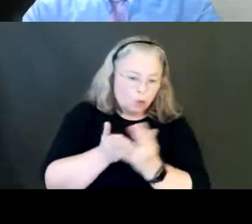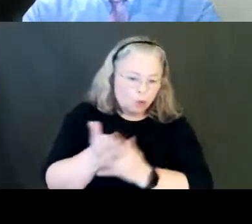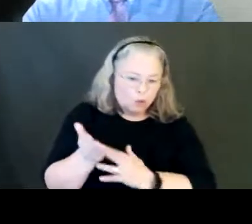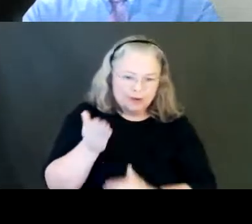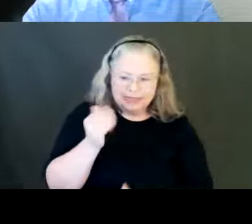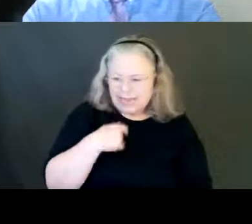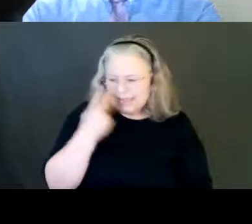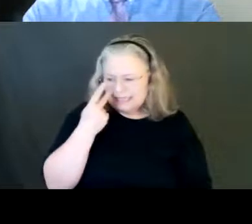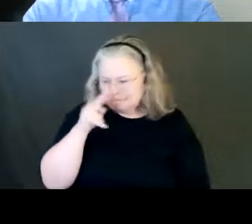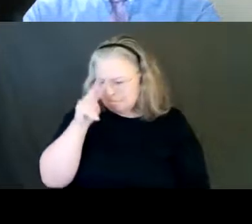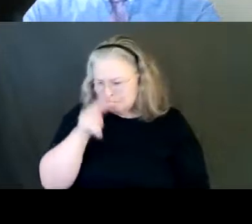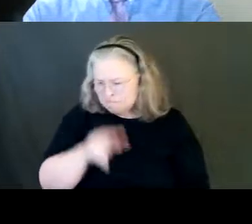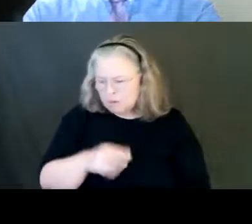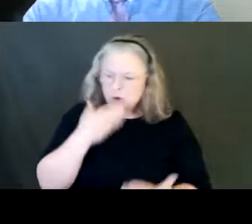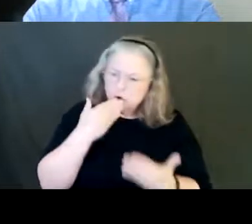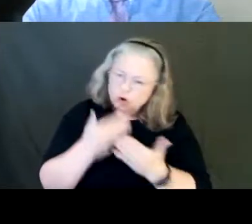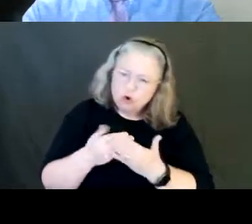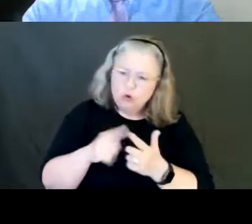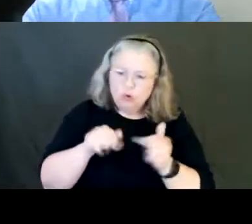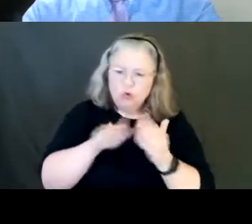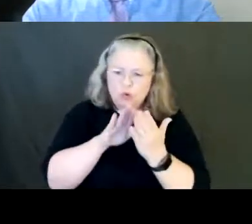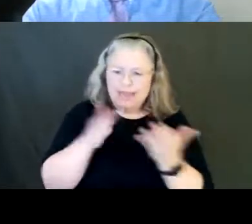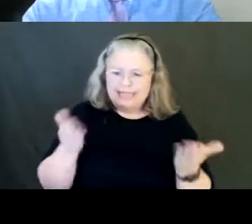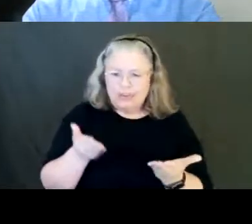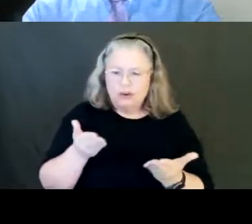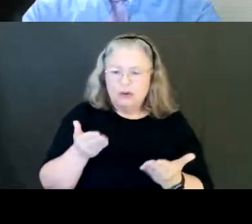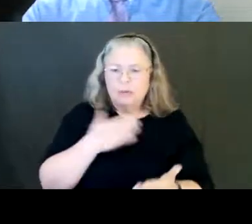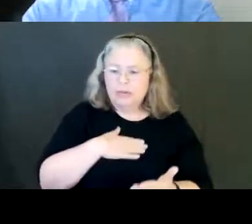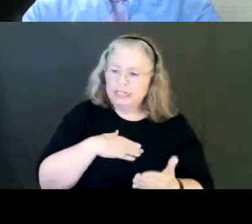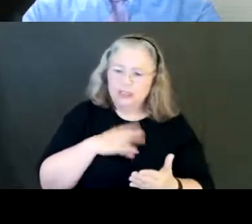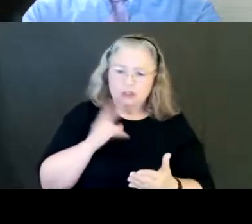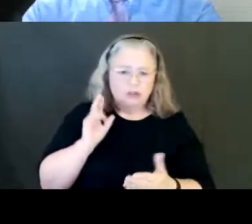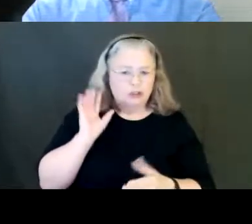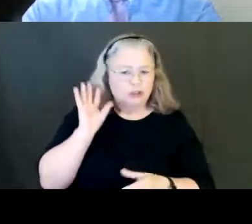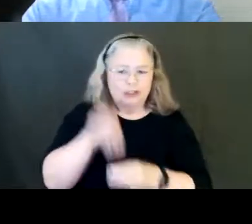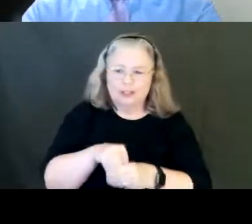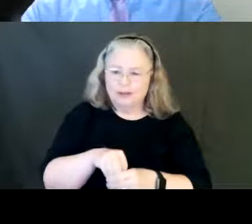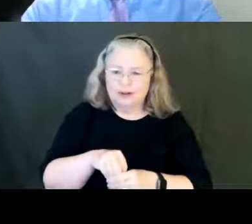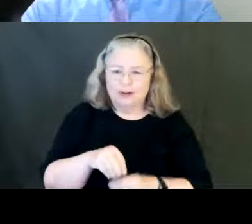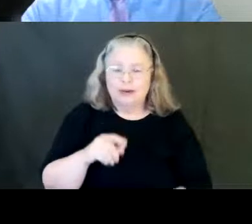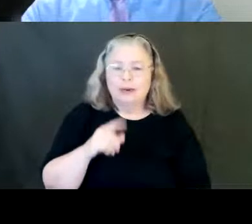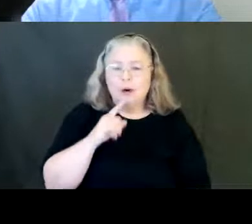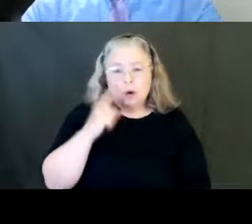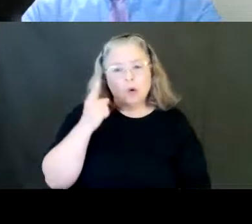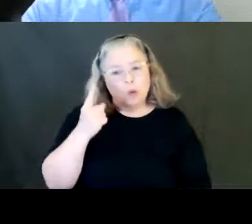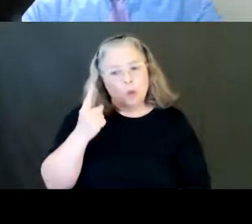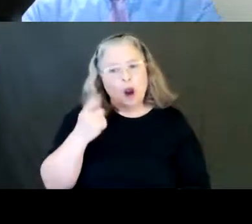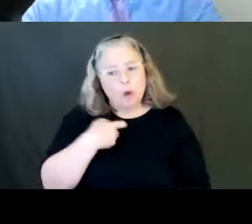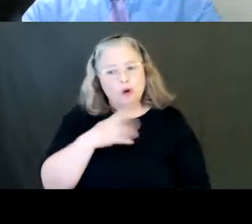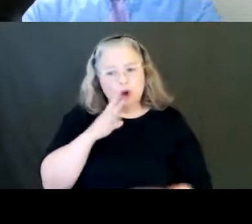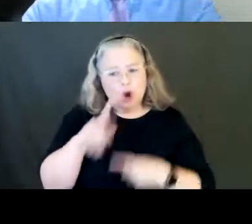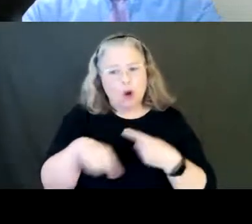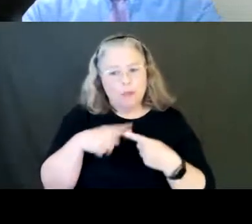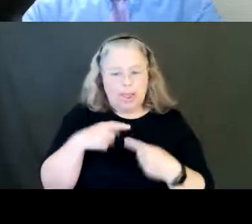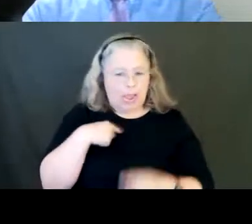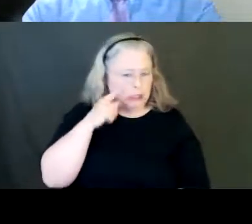is a good one to address, feel free to jump in. I have one that I'd love to address that I've